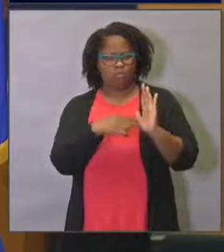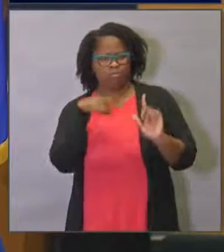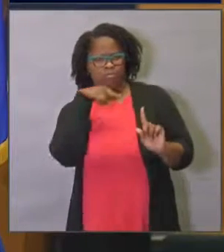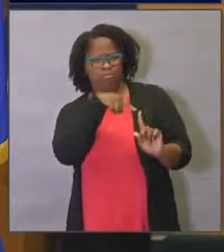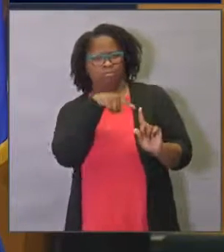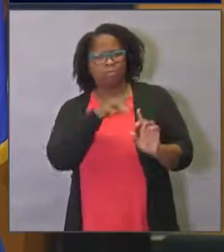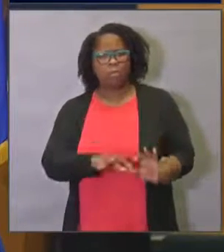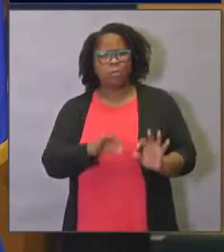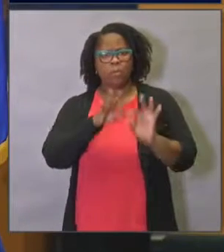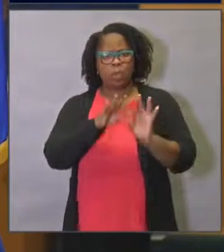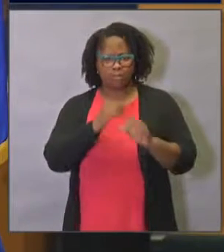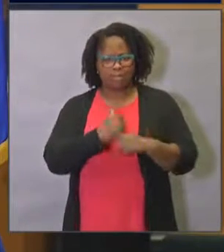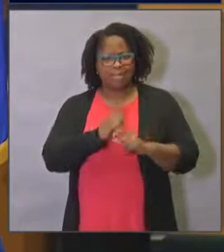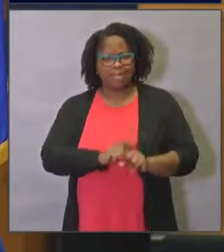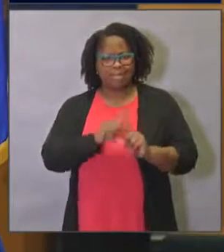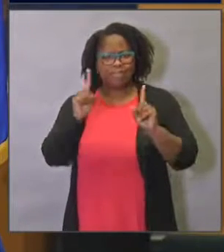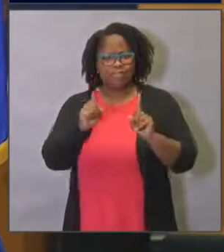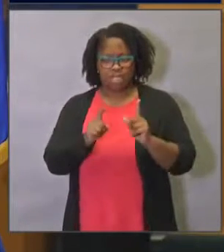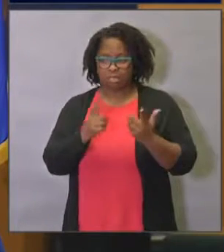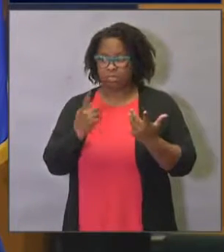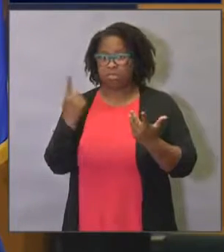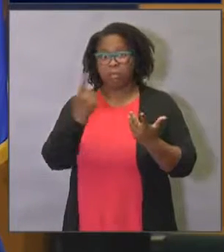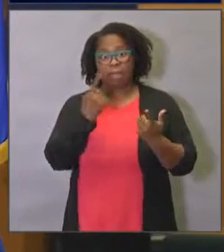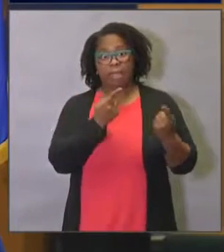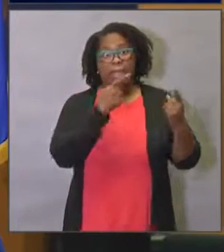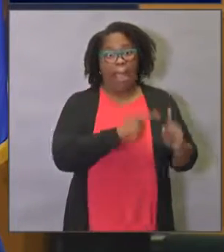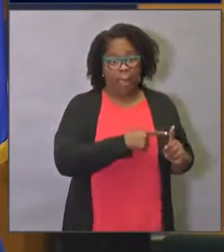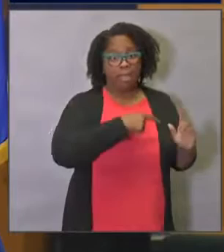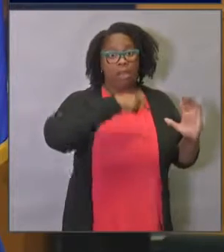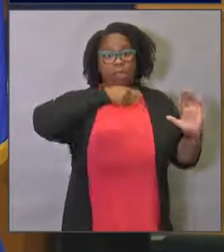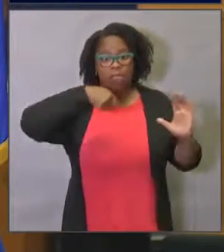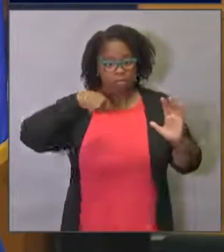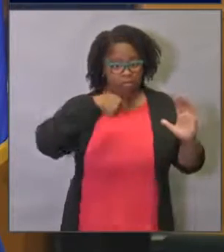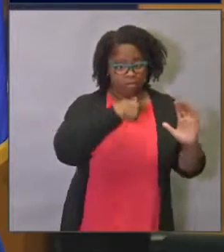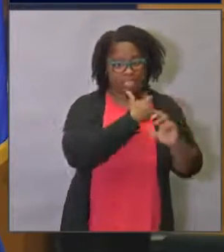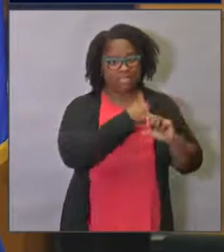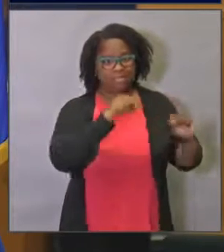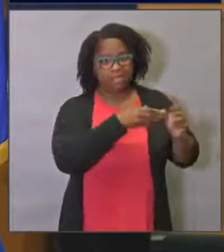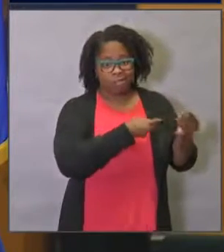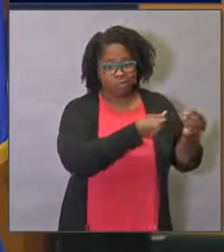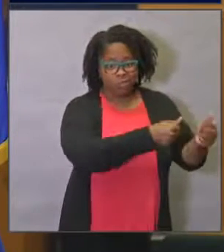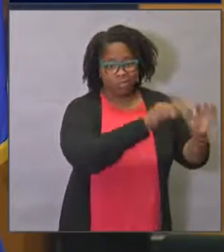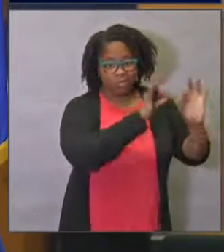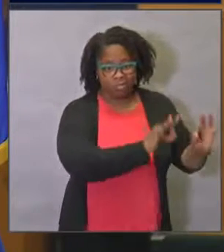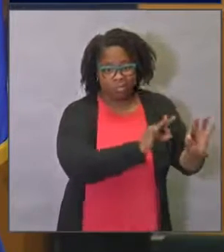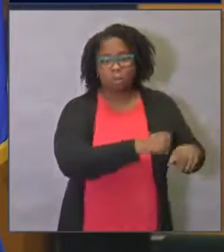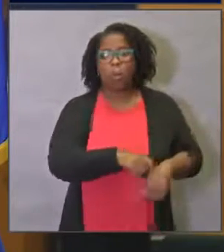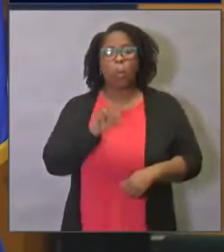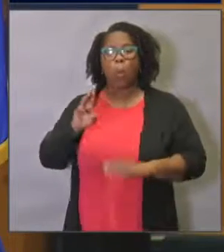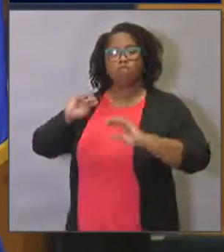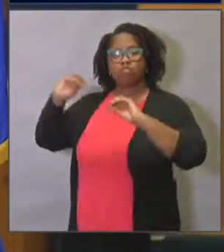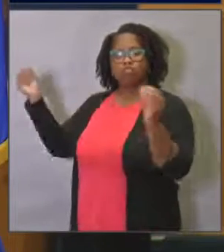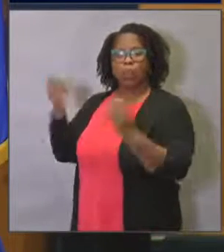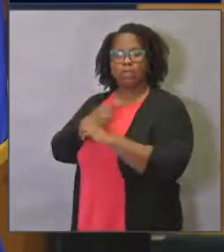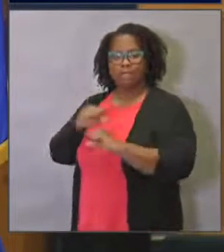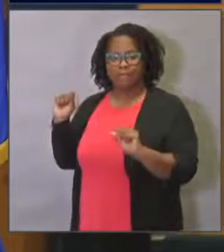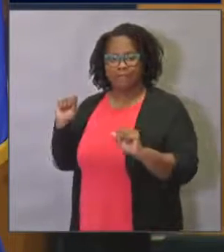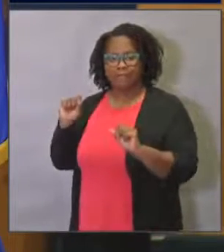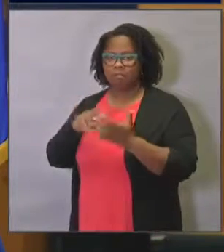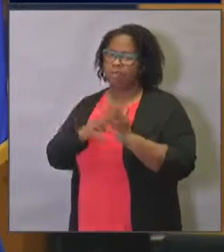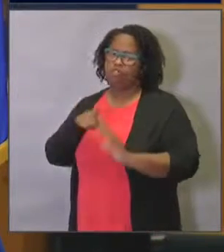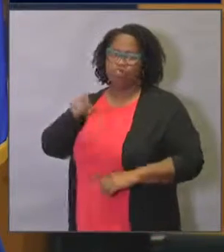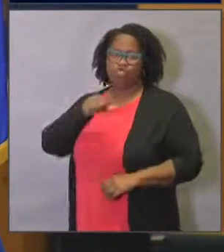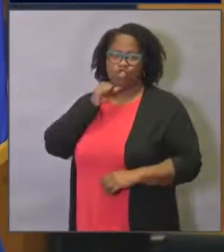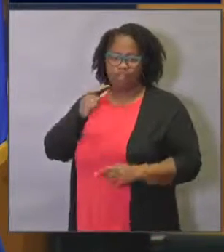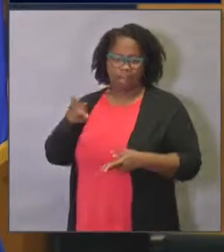difference between something happening with as much safety as possible and something happening with so little safety that it ought not happen. So thanks